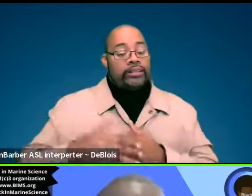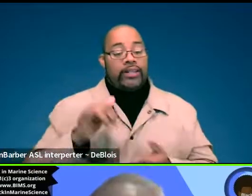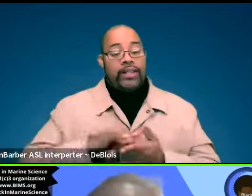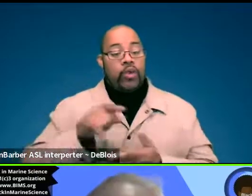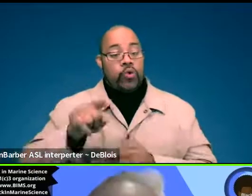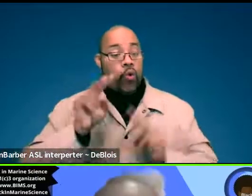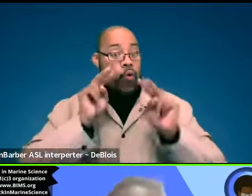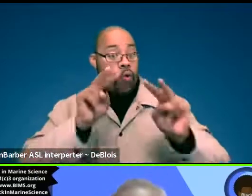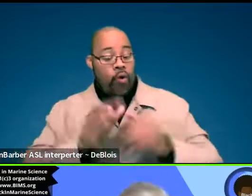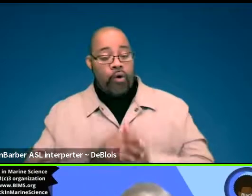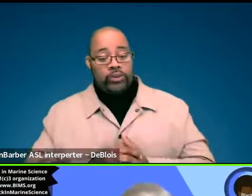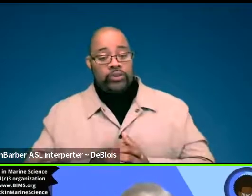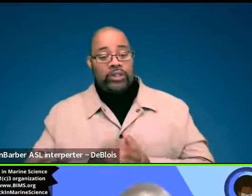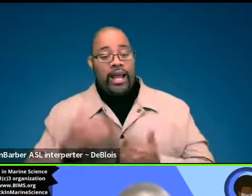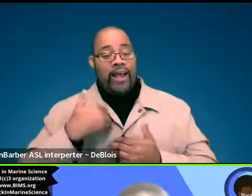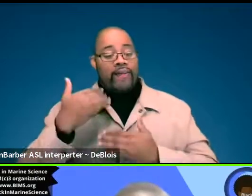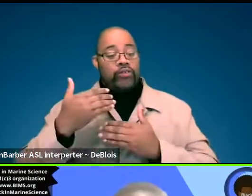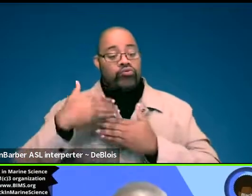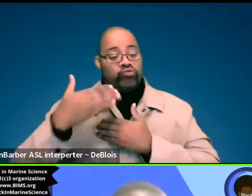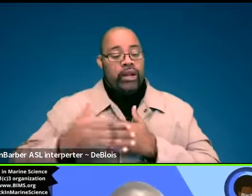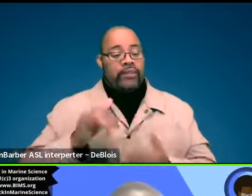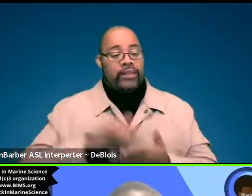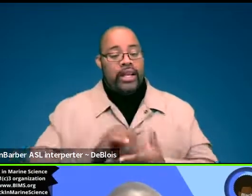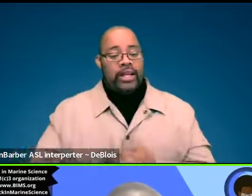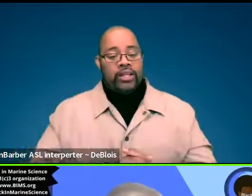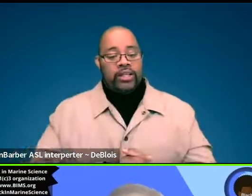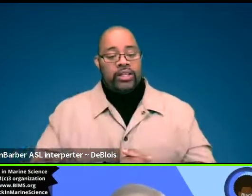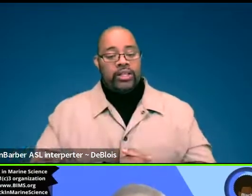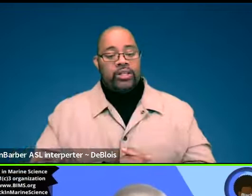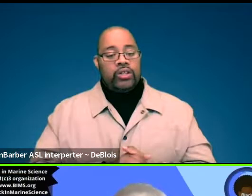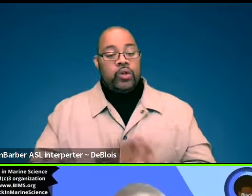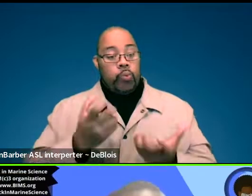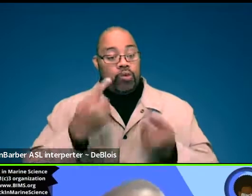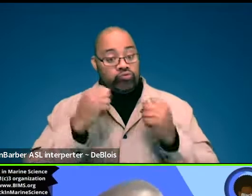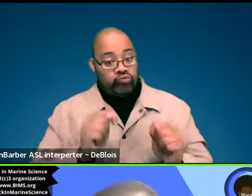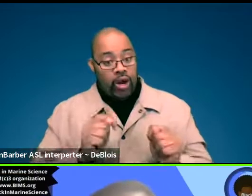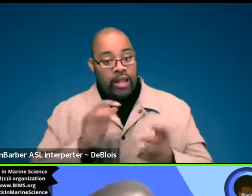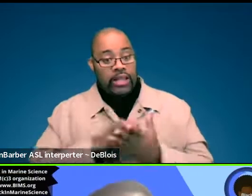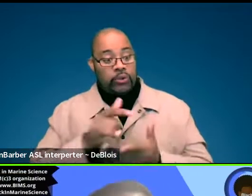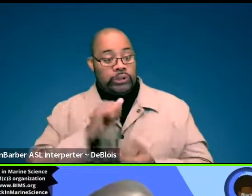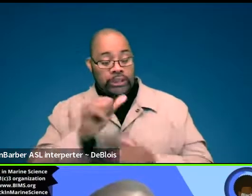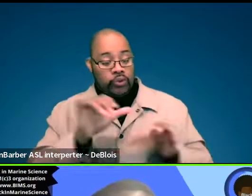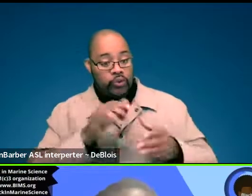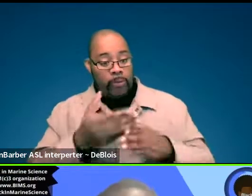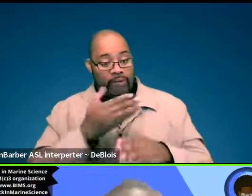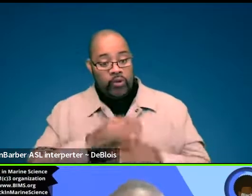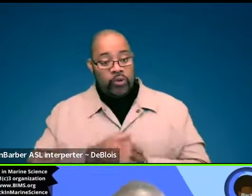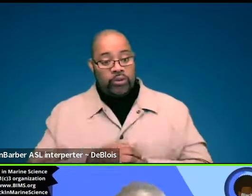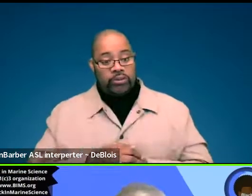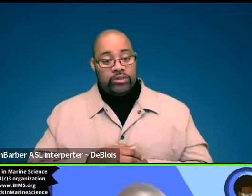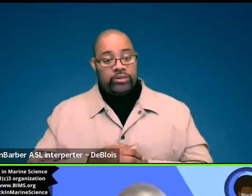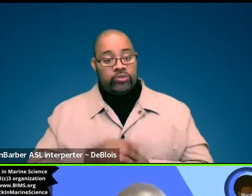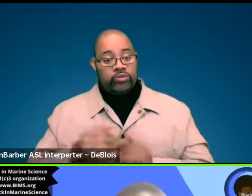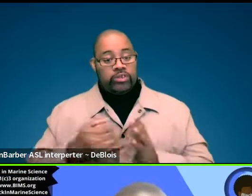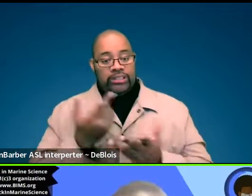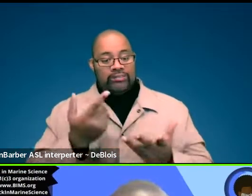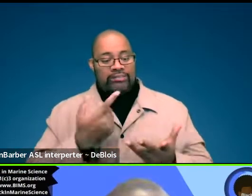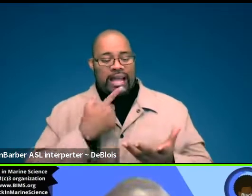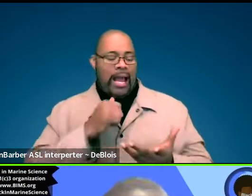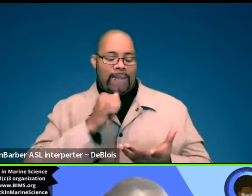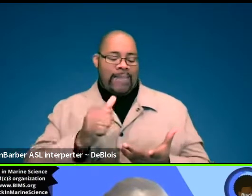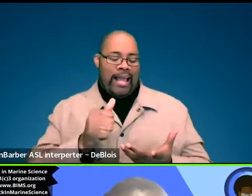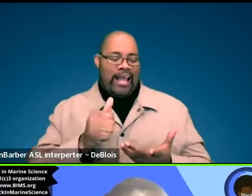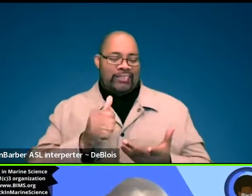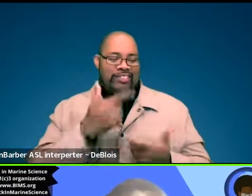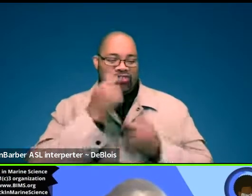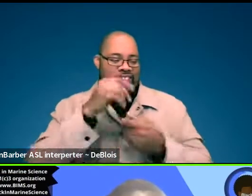you look forward to? Are there trends that like you would like to try out that you didn't do before? Or are you just like, I'm not